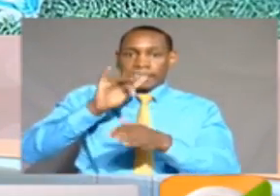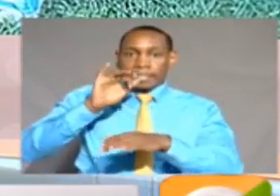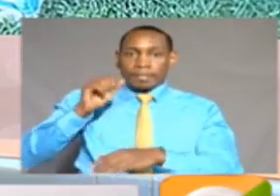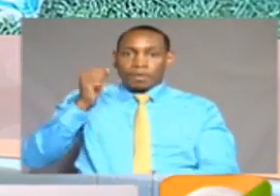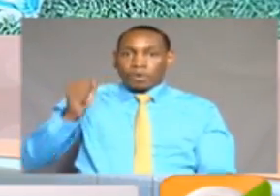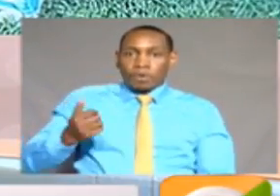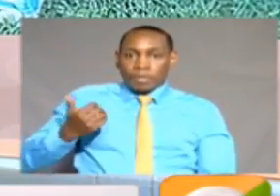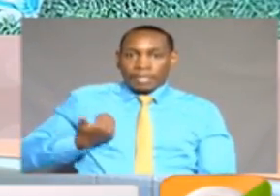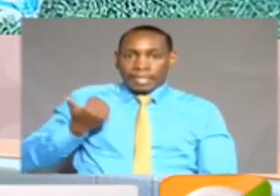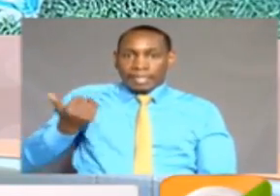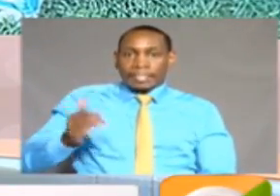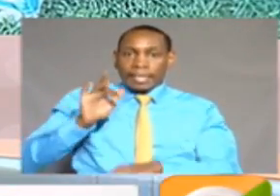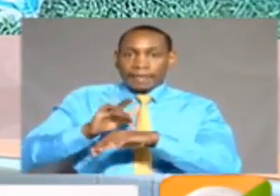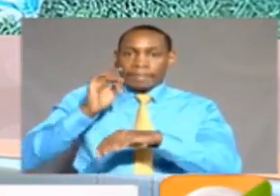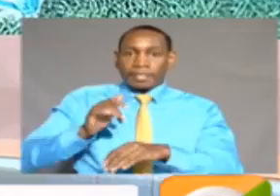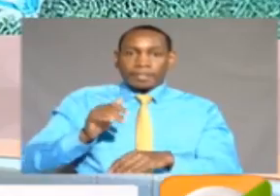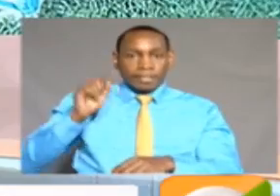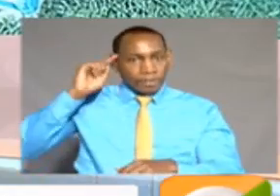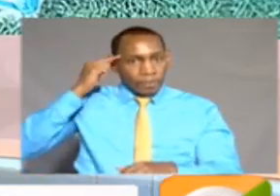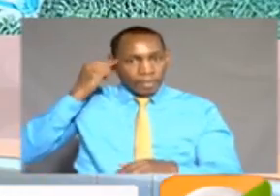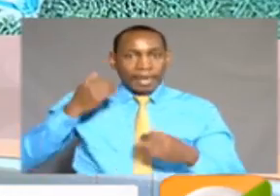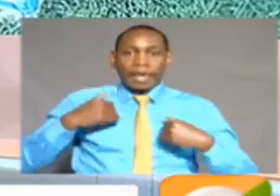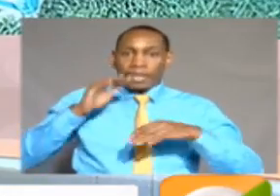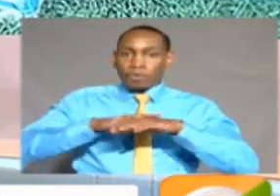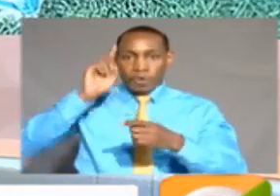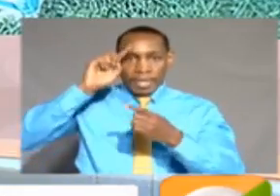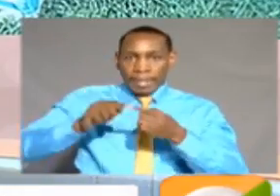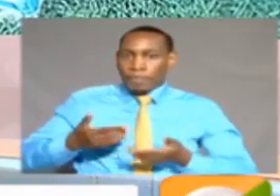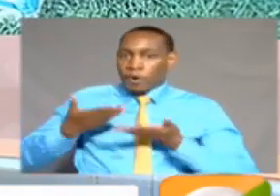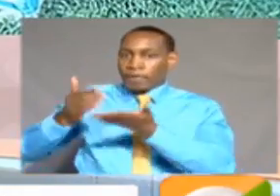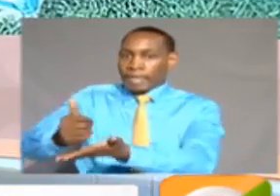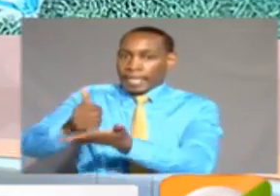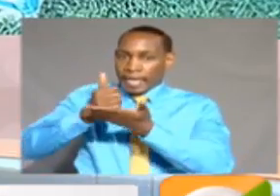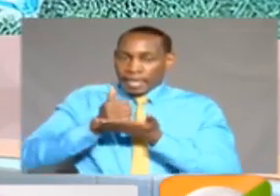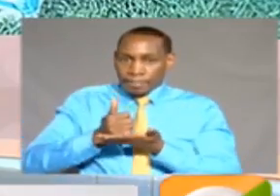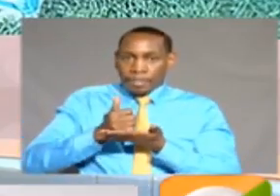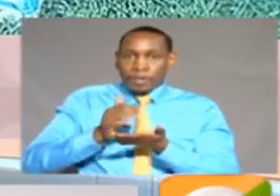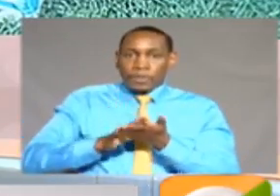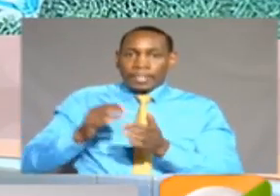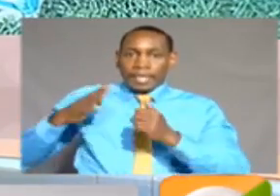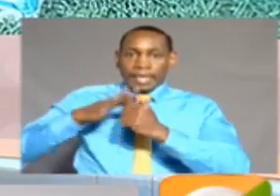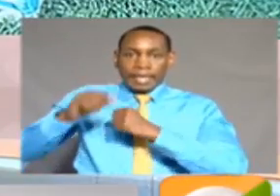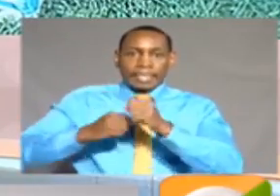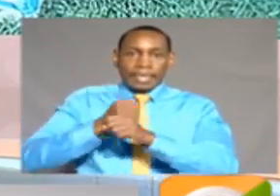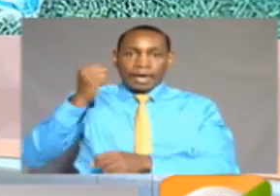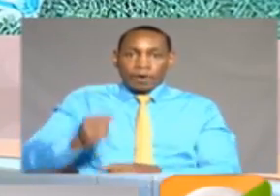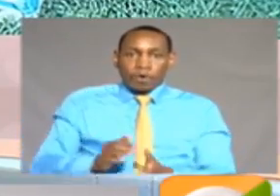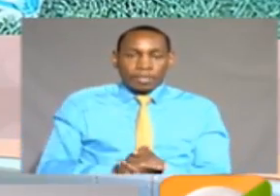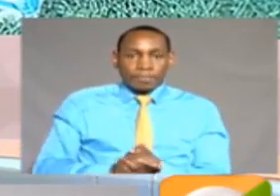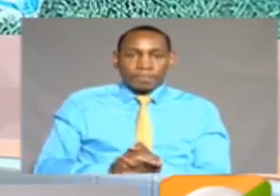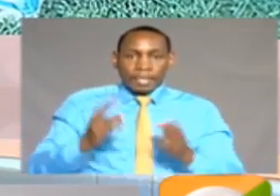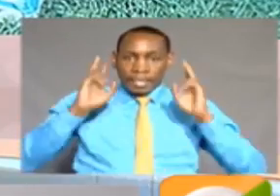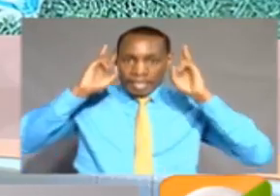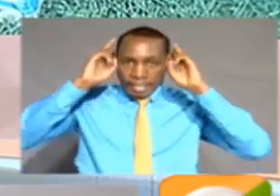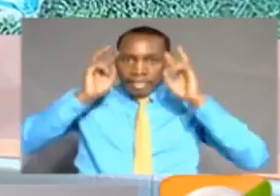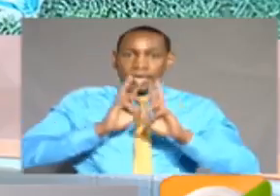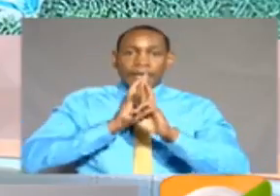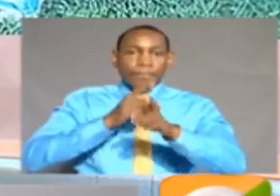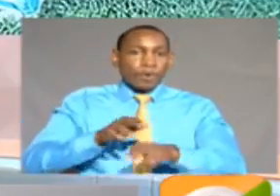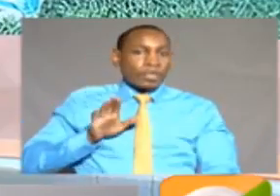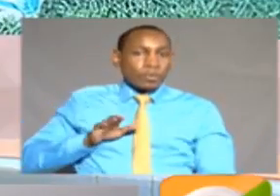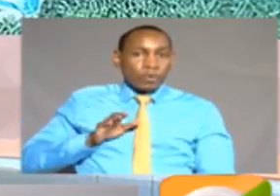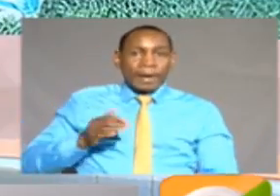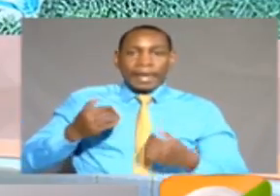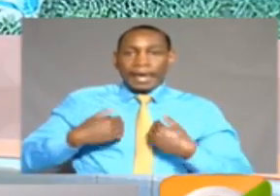by a stranger she thought had the best of intentions when he offered to help her with a 9-year-old. As Mashirima Kapombe reports, the woman